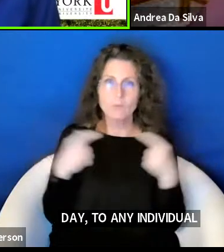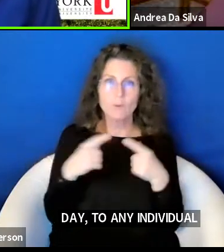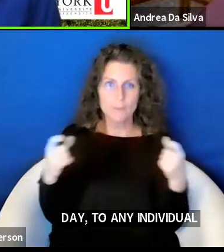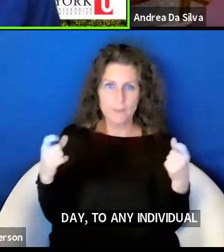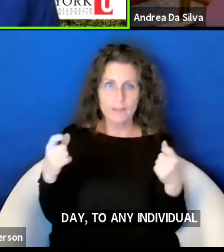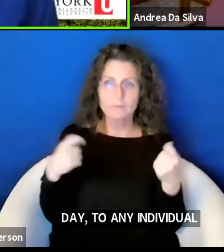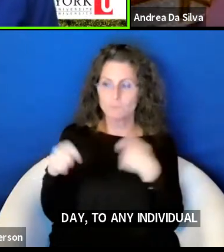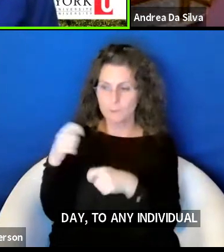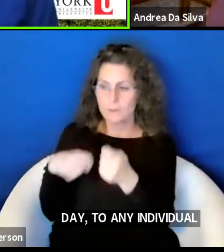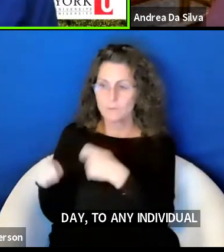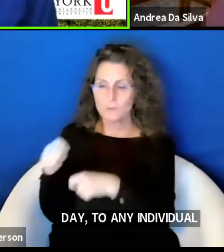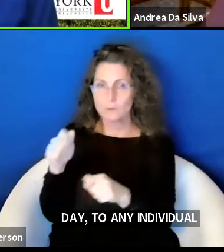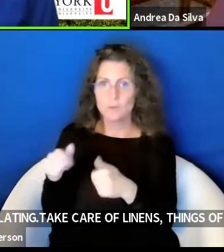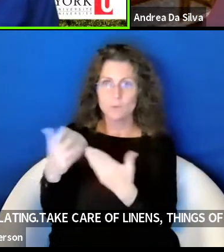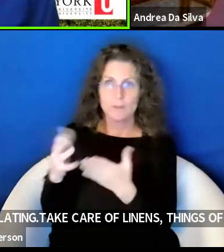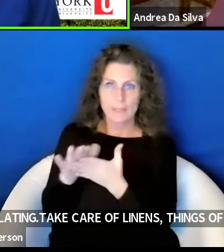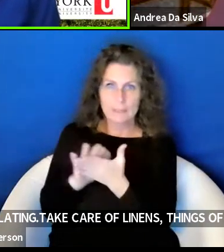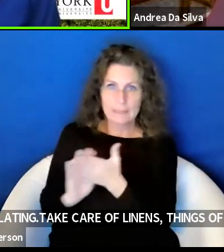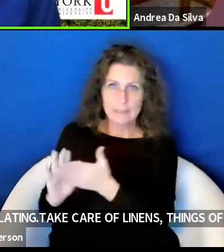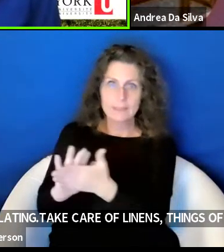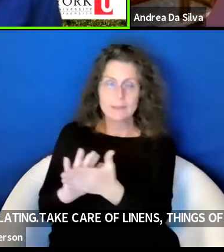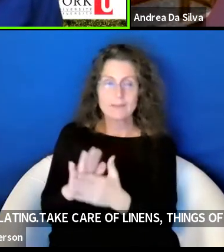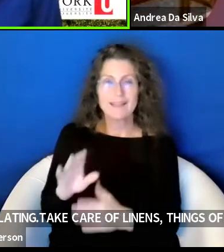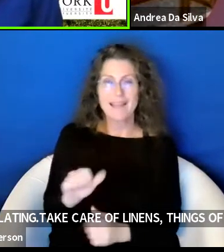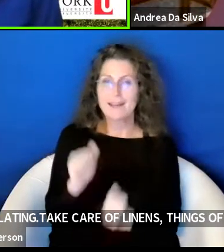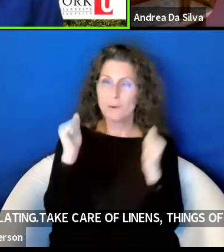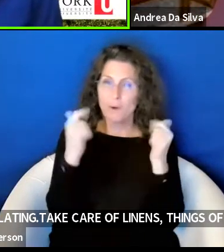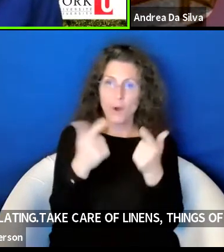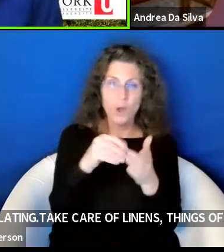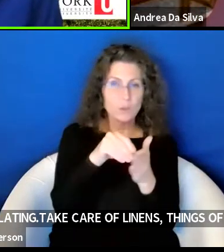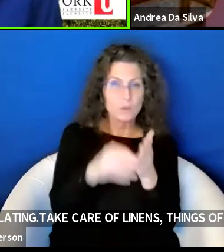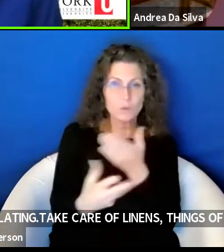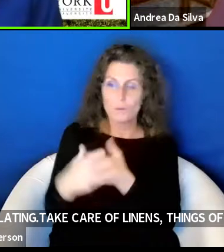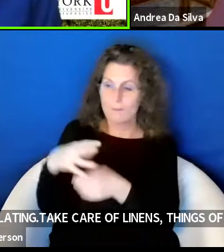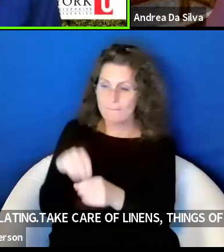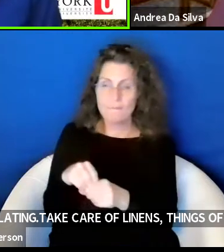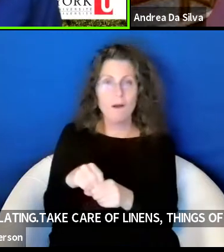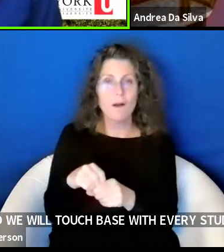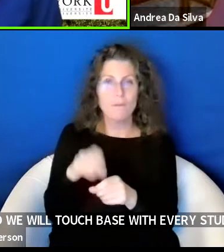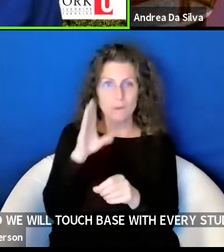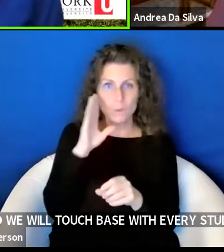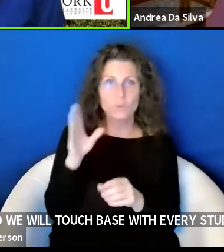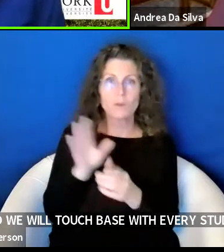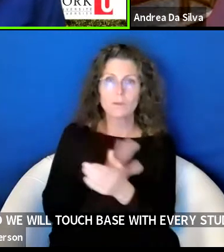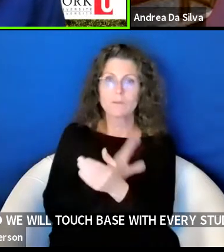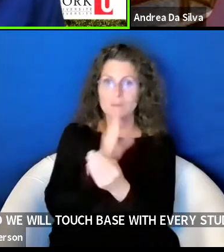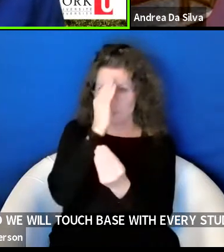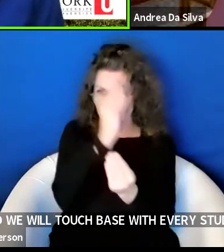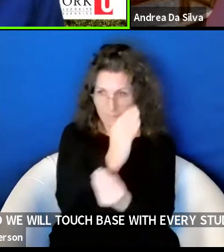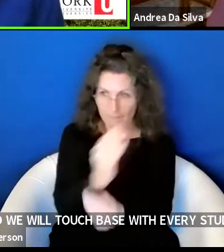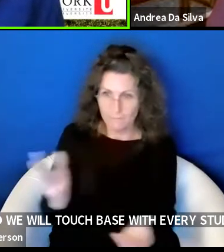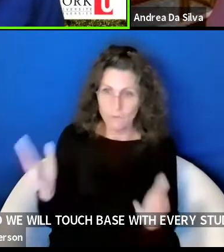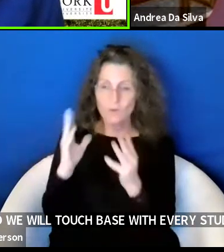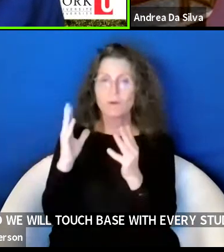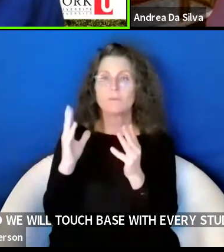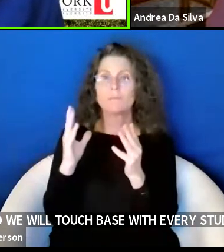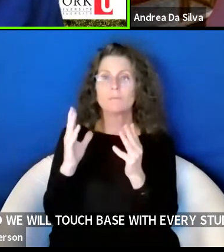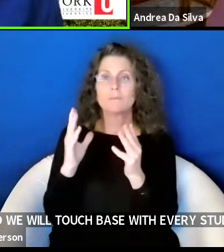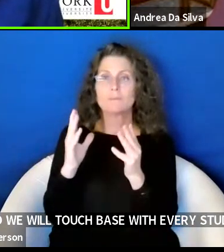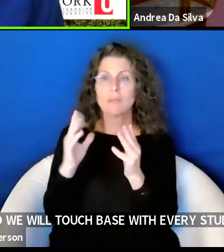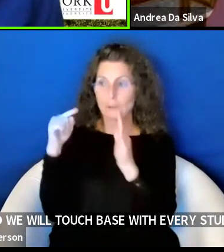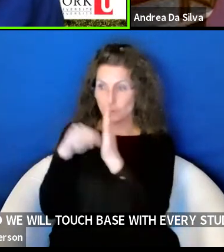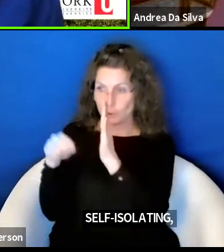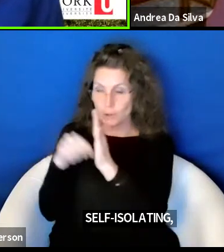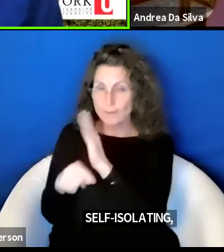touch base with every student who's self-isolating once and often twice a day to check in both on how